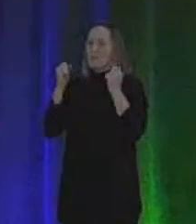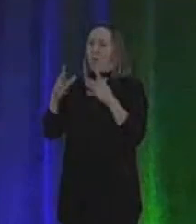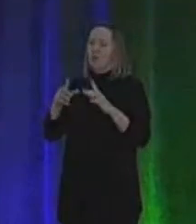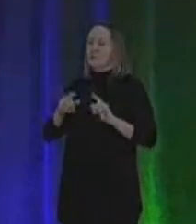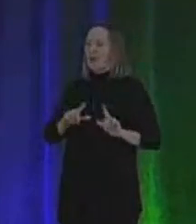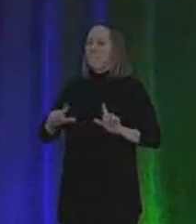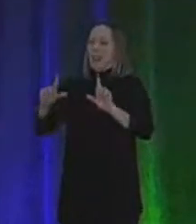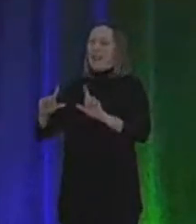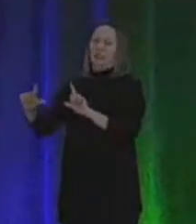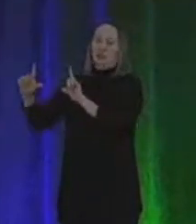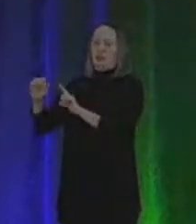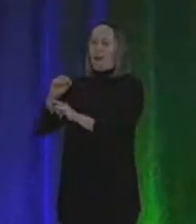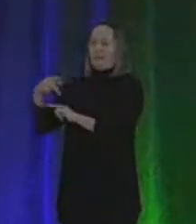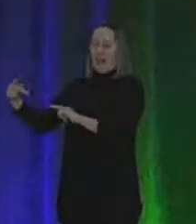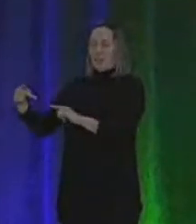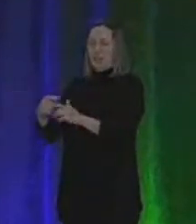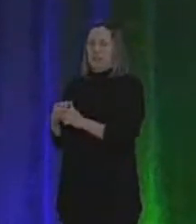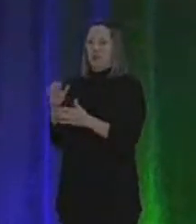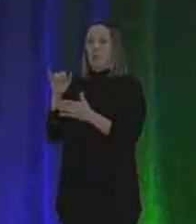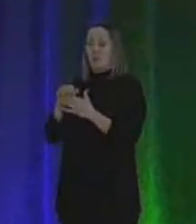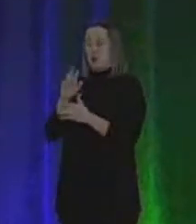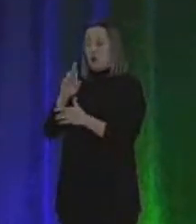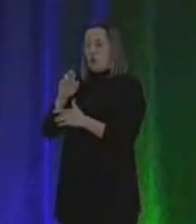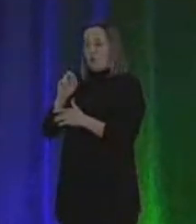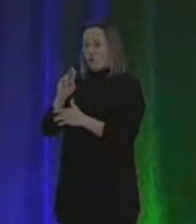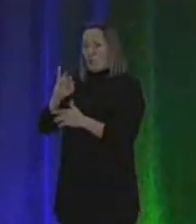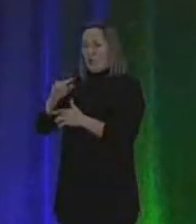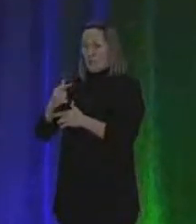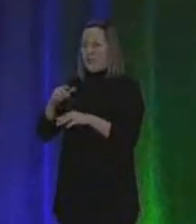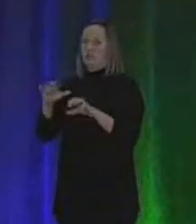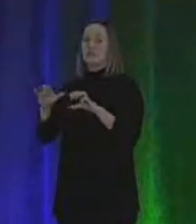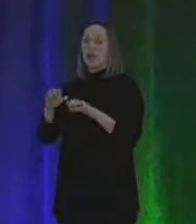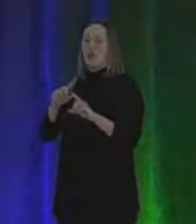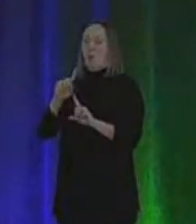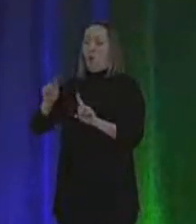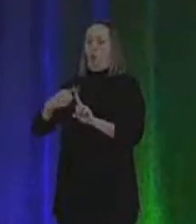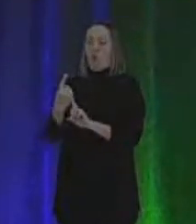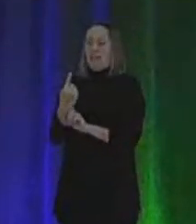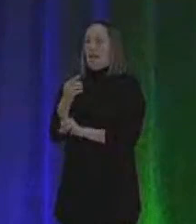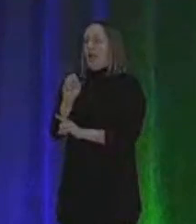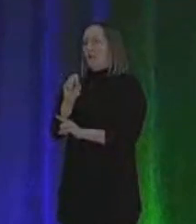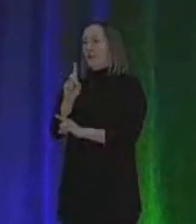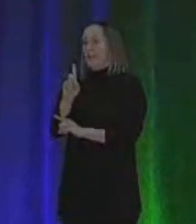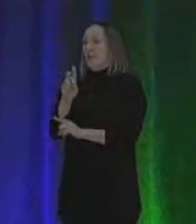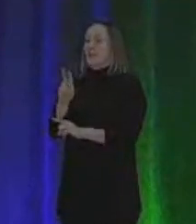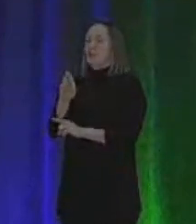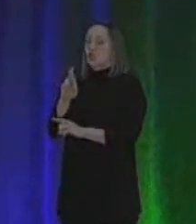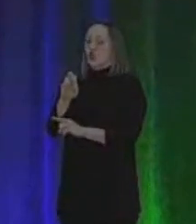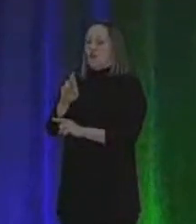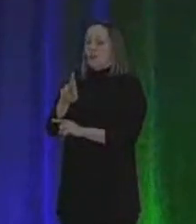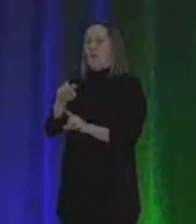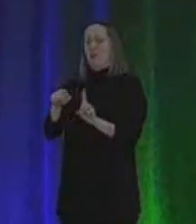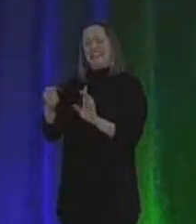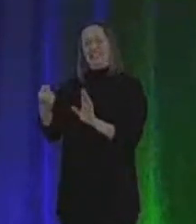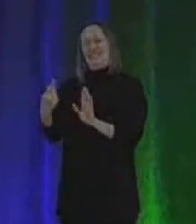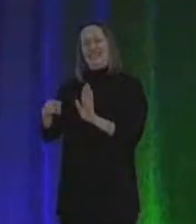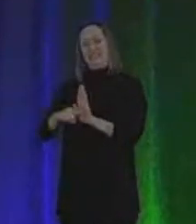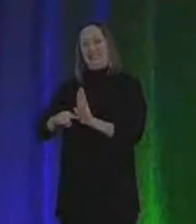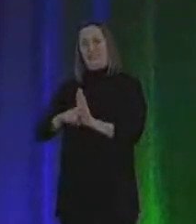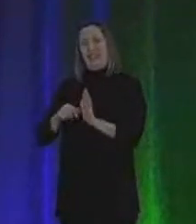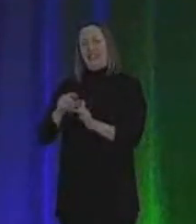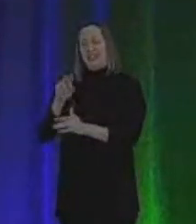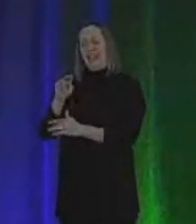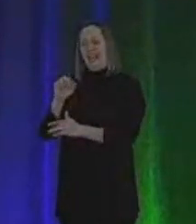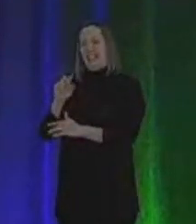or an MPA, where routing is done entirely on the server. And the big disadvantage here is on navigation. So when you